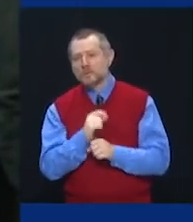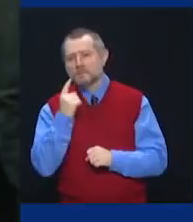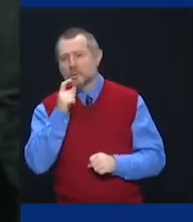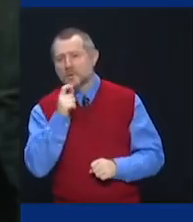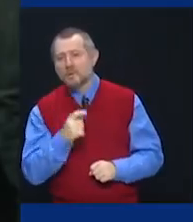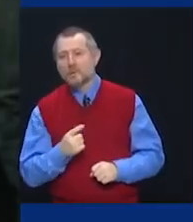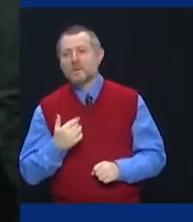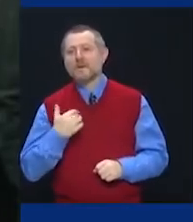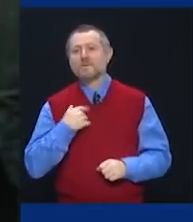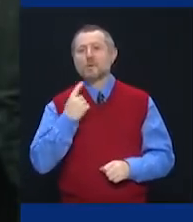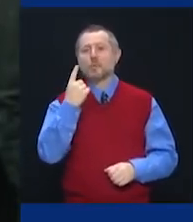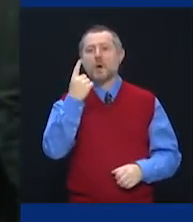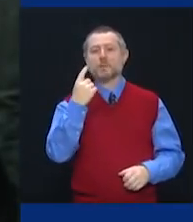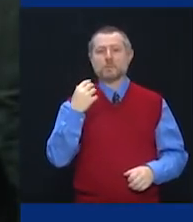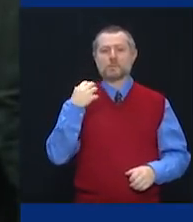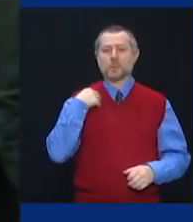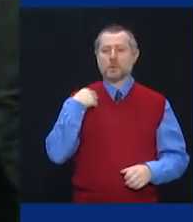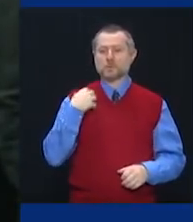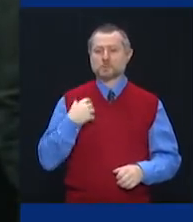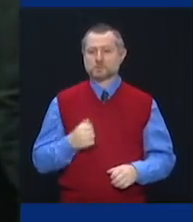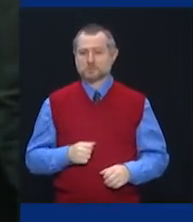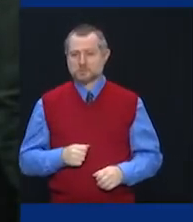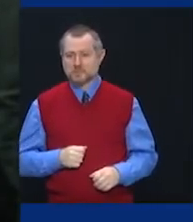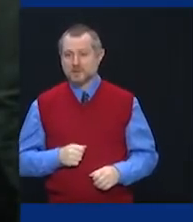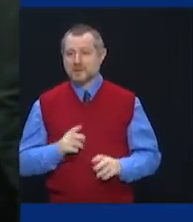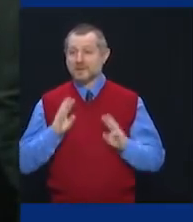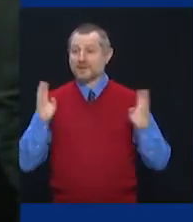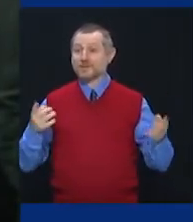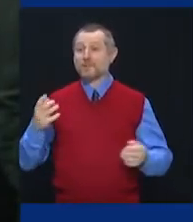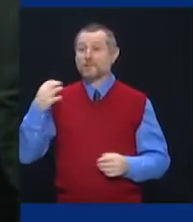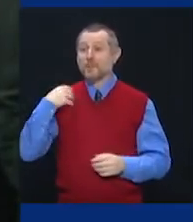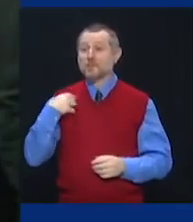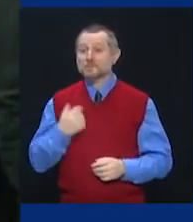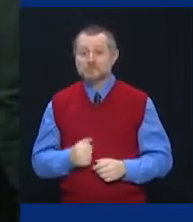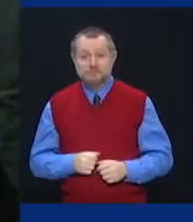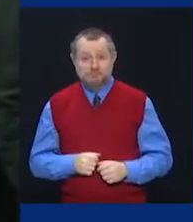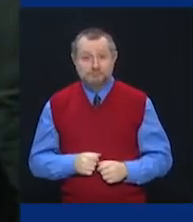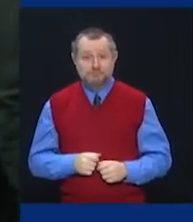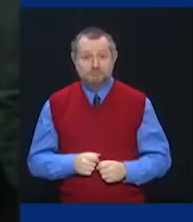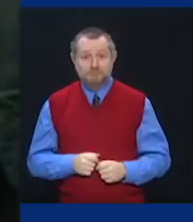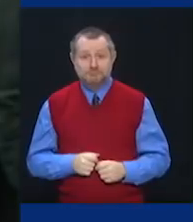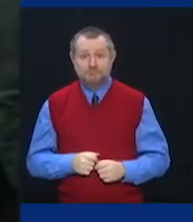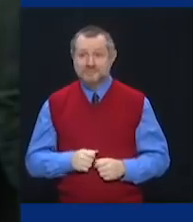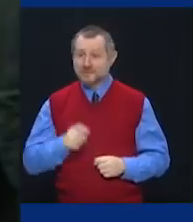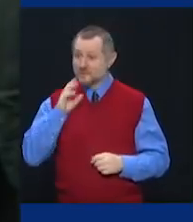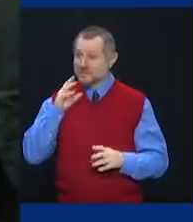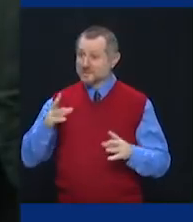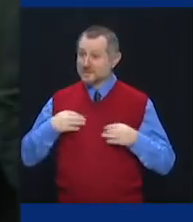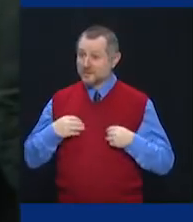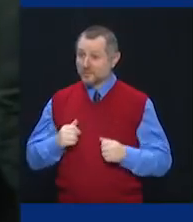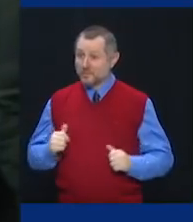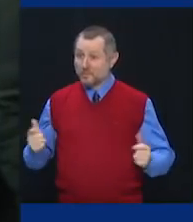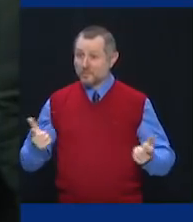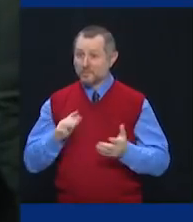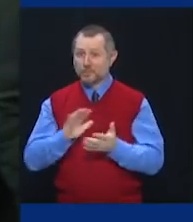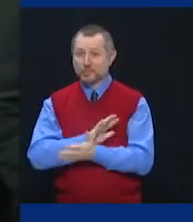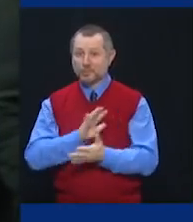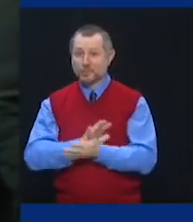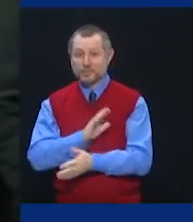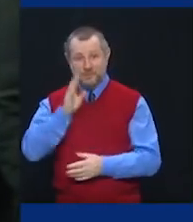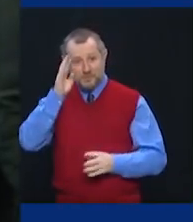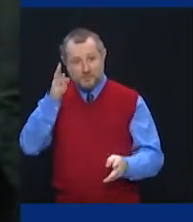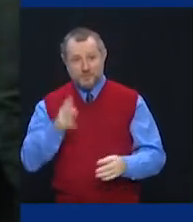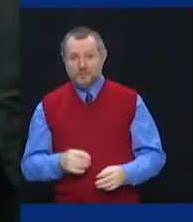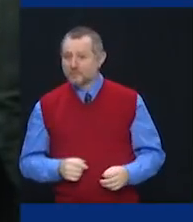boss. Their boss would not take kindly to them misleading